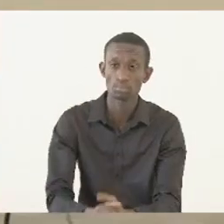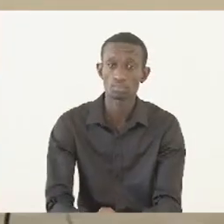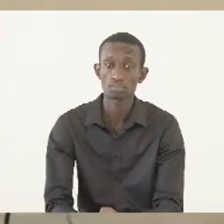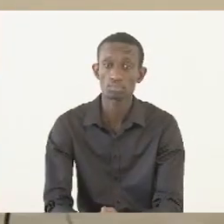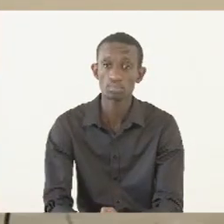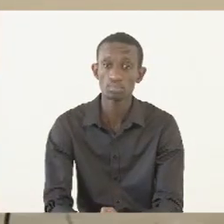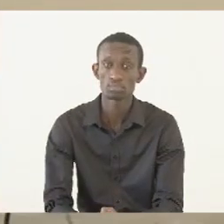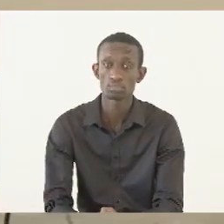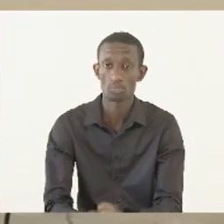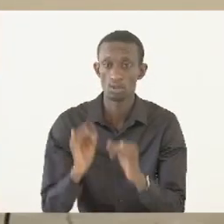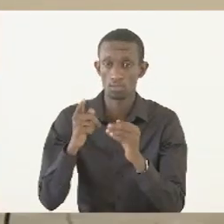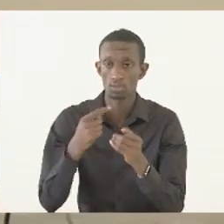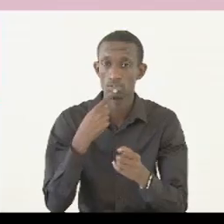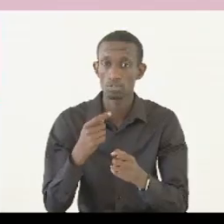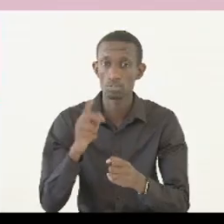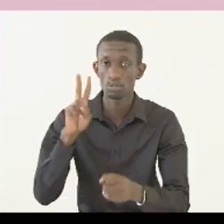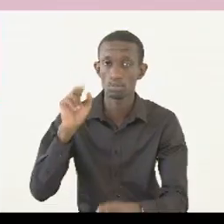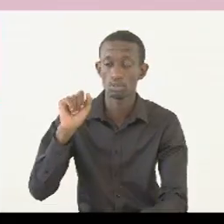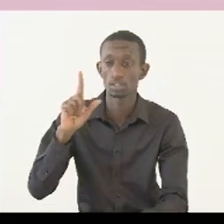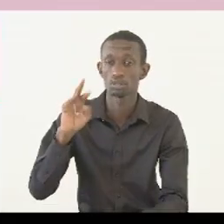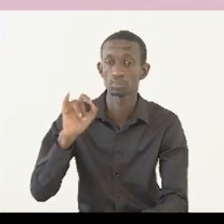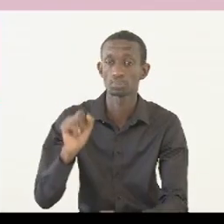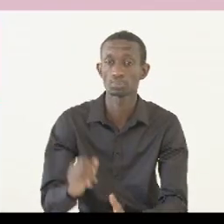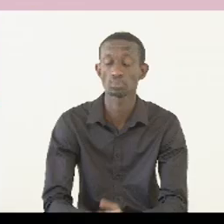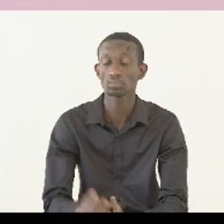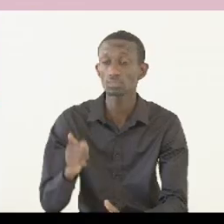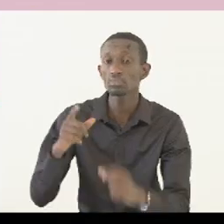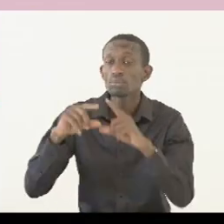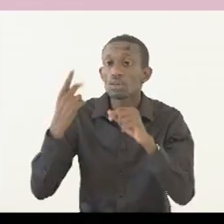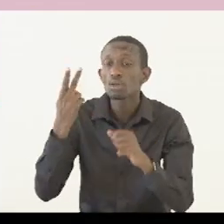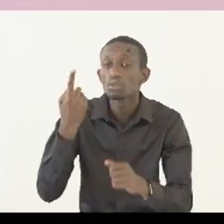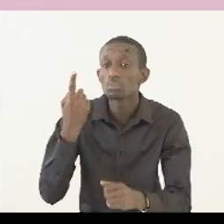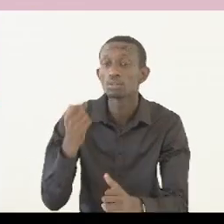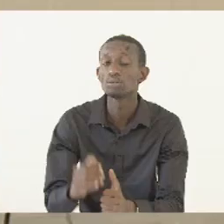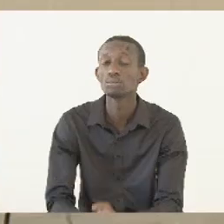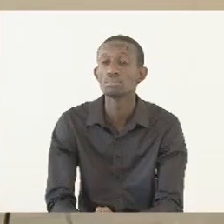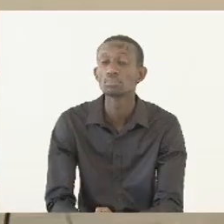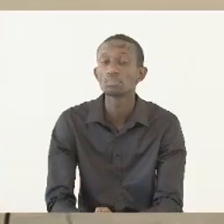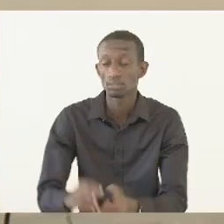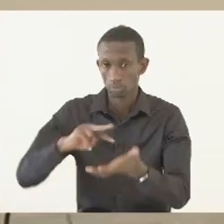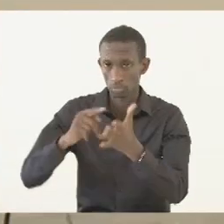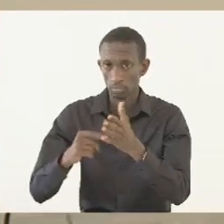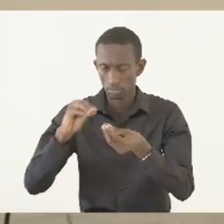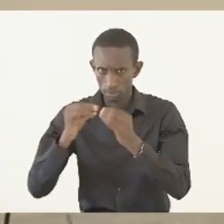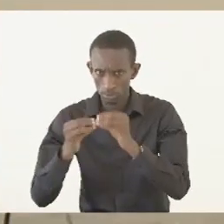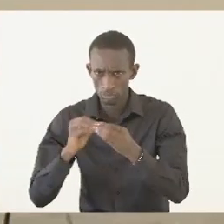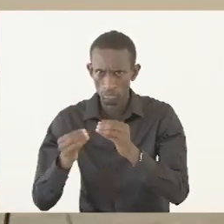When we say valence, this second one, we mean the number